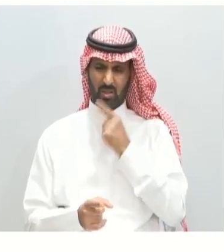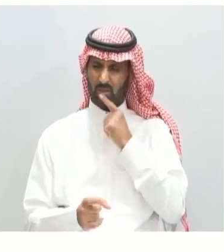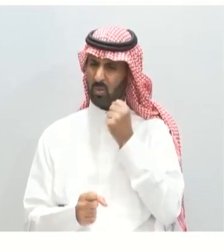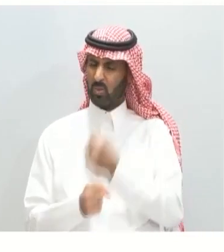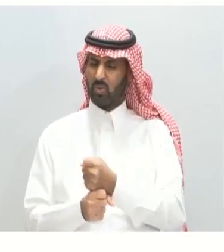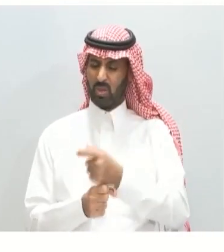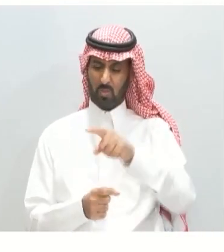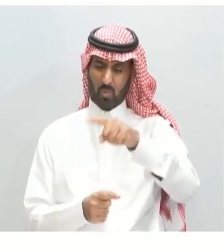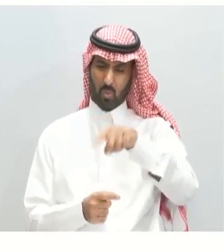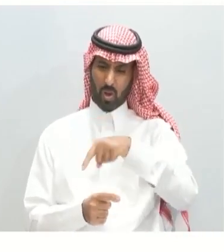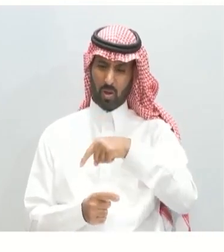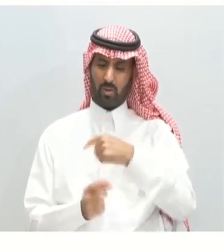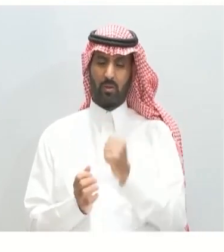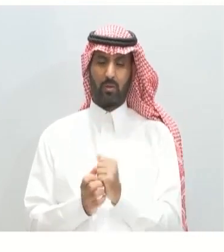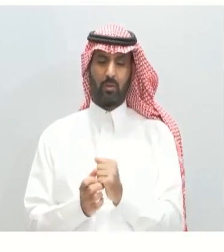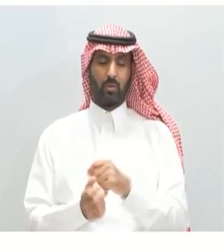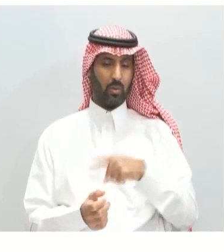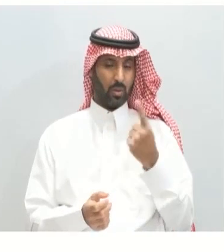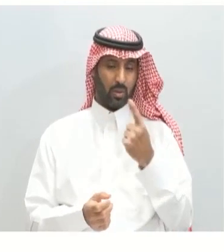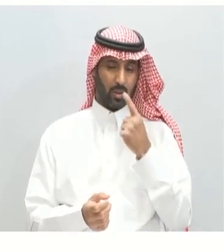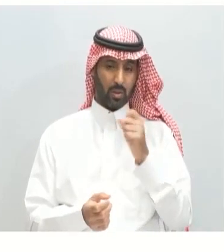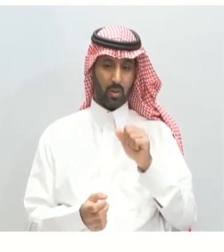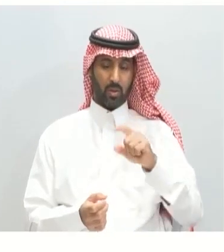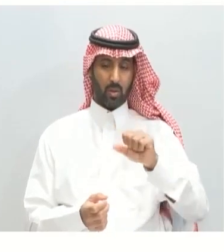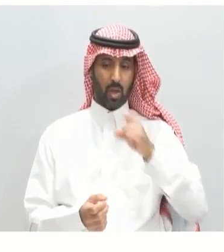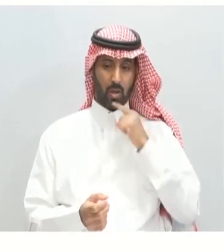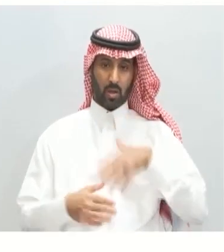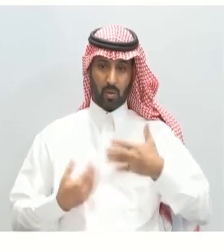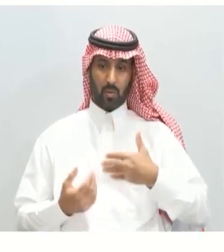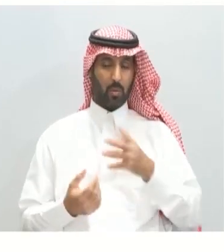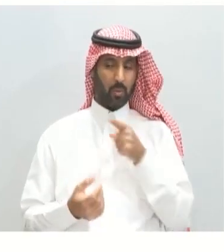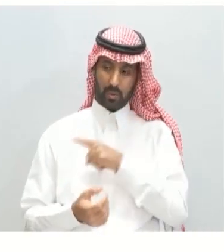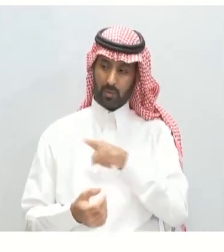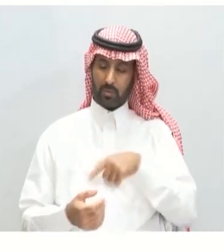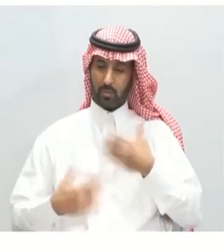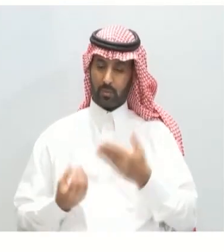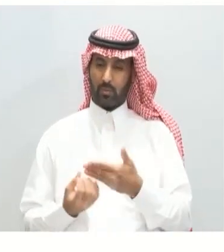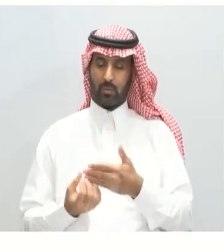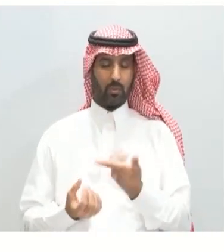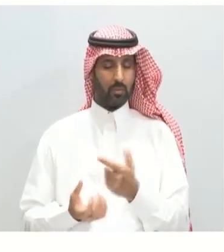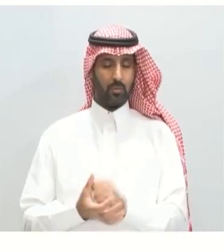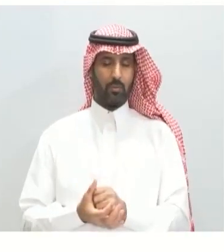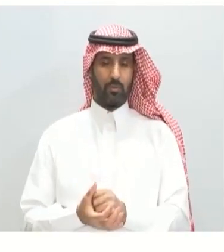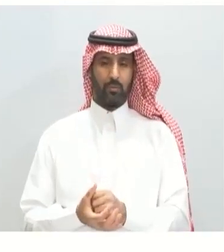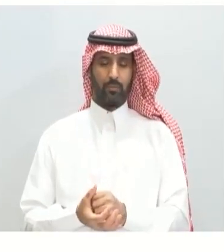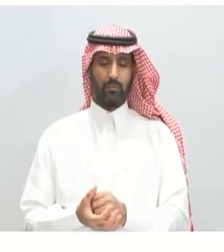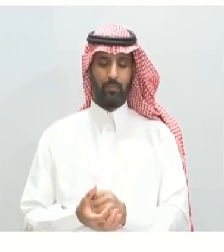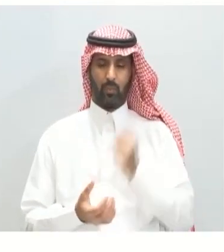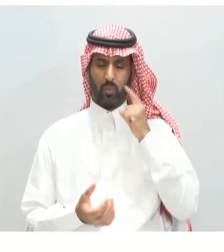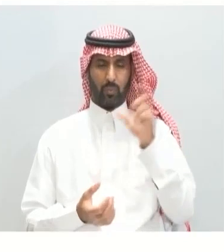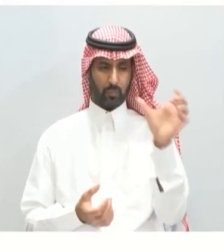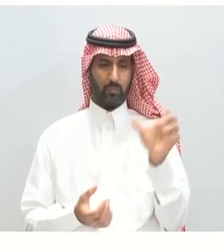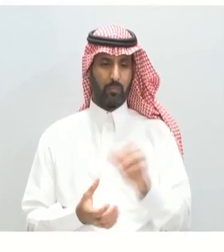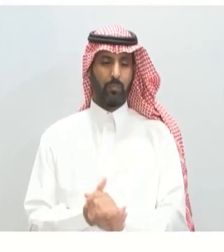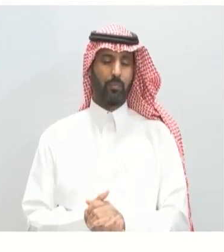for someone. So number one, are exciting. Are exciting. Try to complete